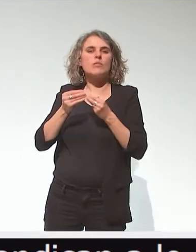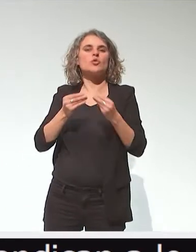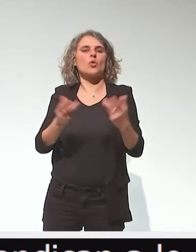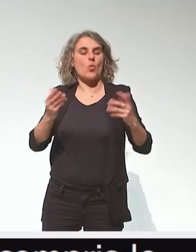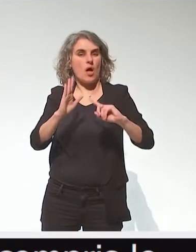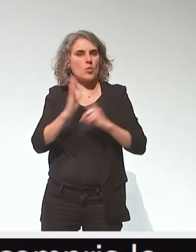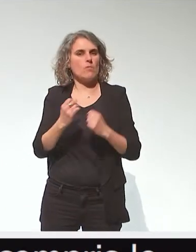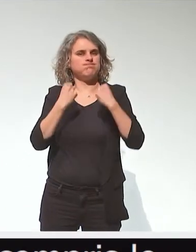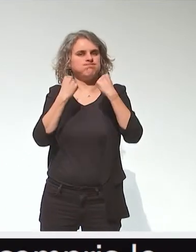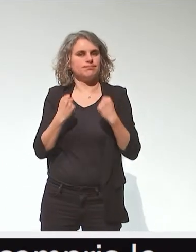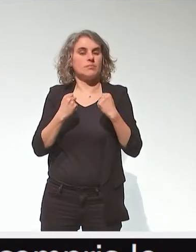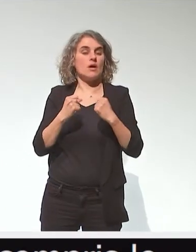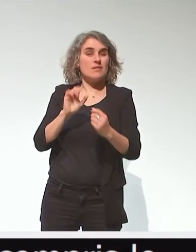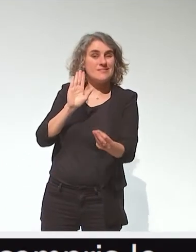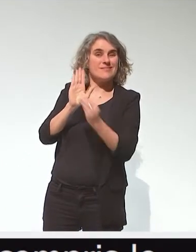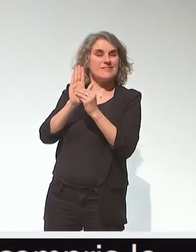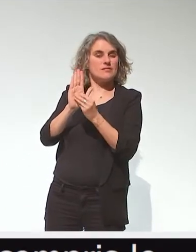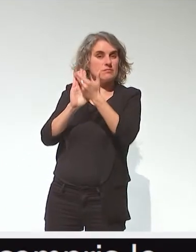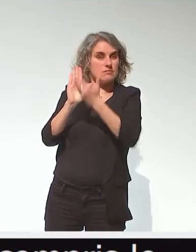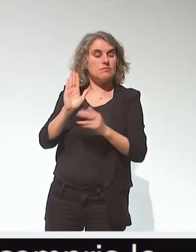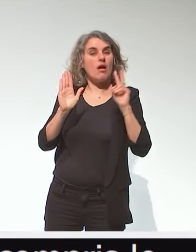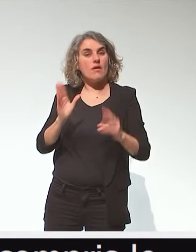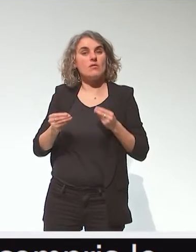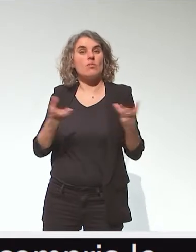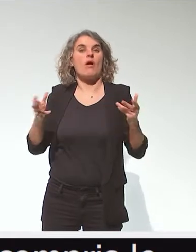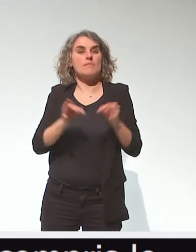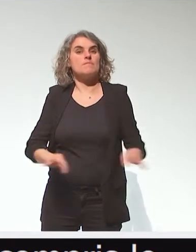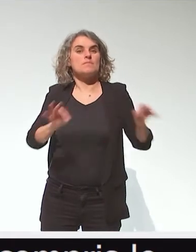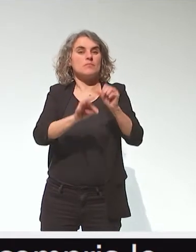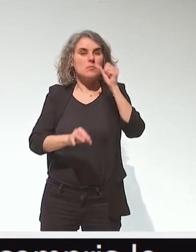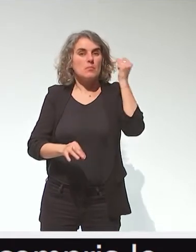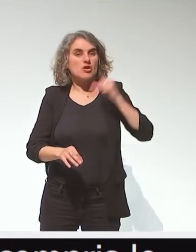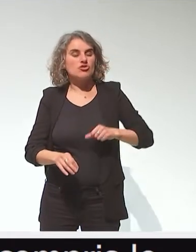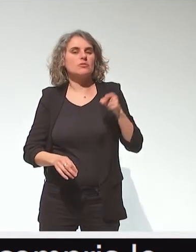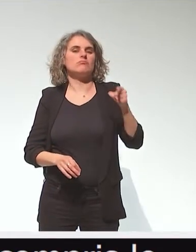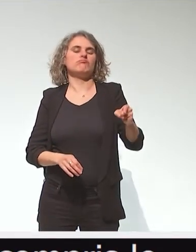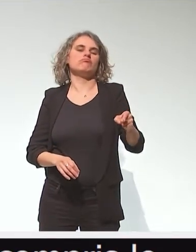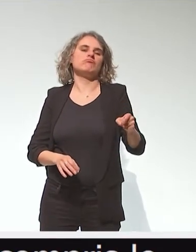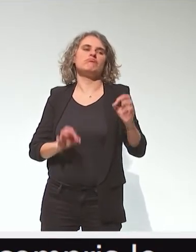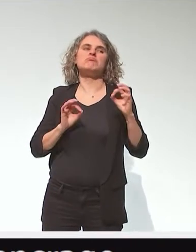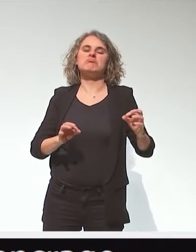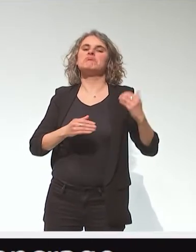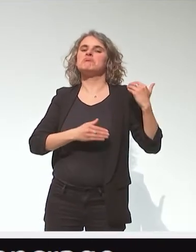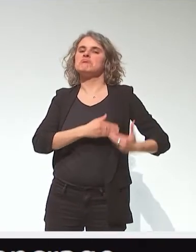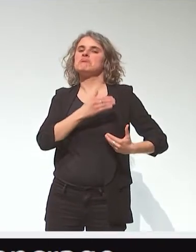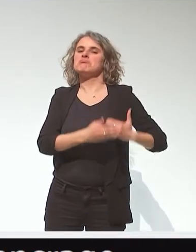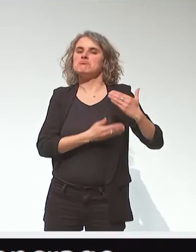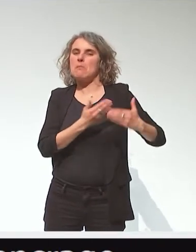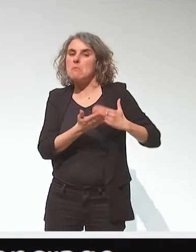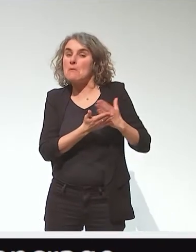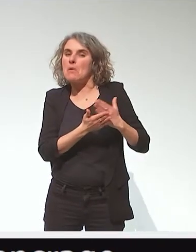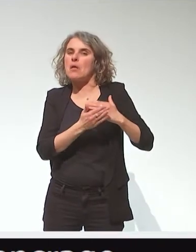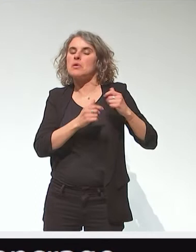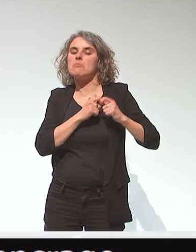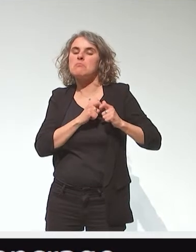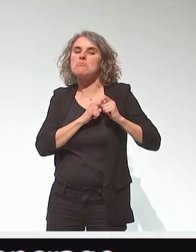of improvement for the disabled. It's a constitutional entitlement now. So we're readying the way to make sure